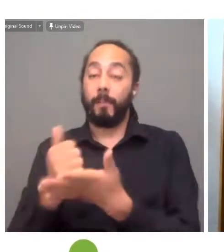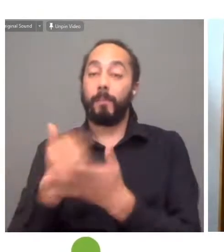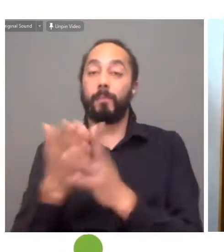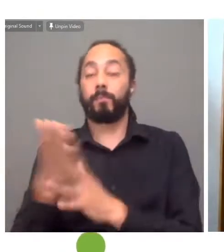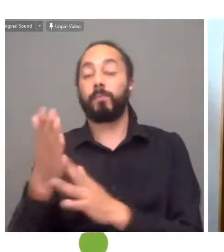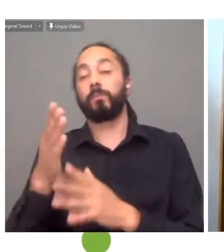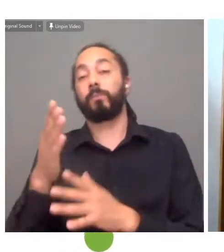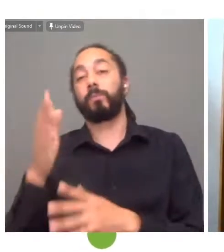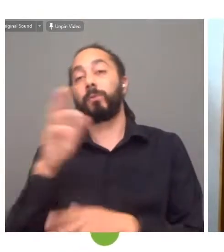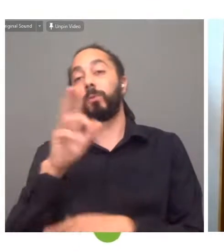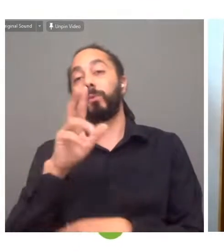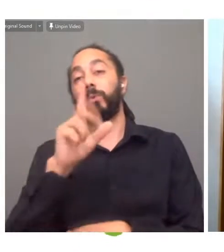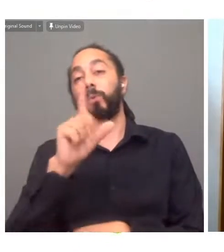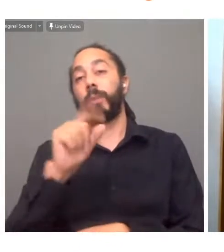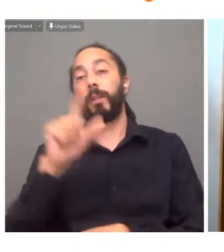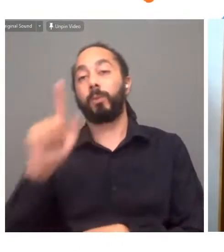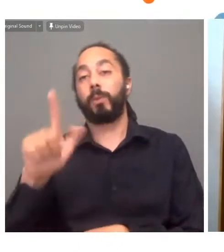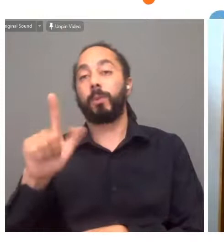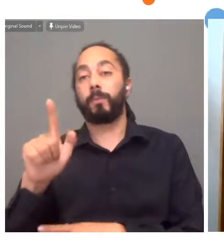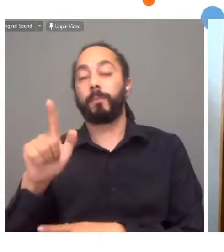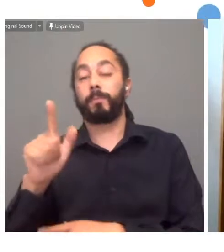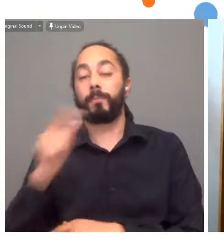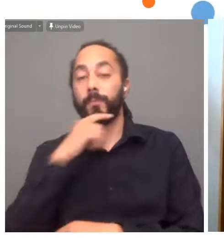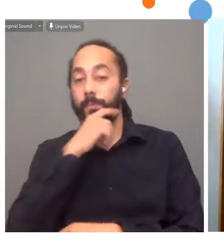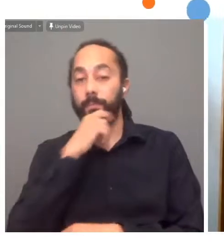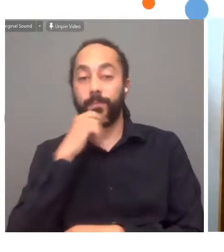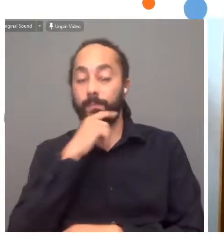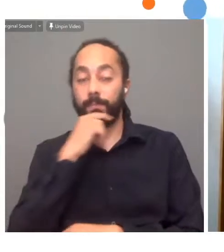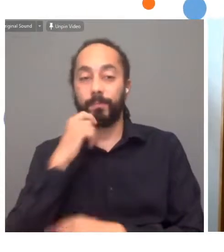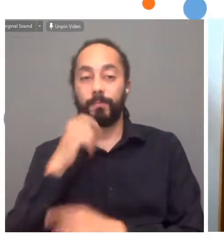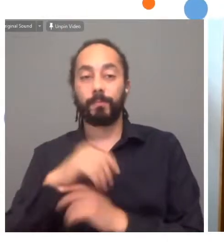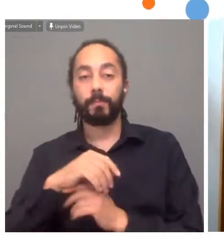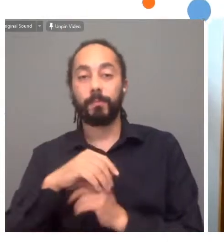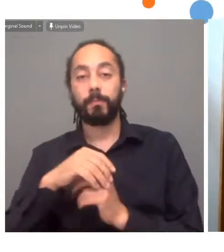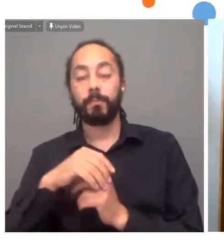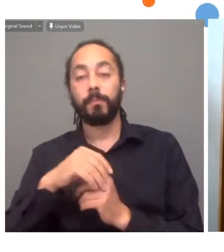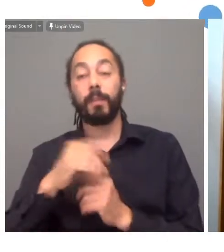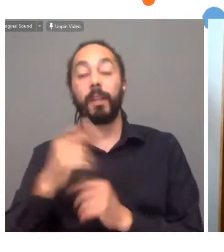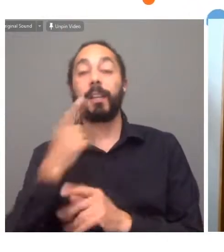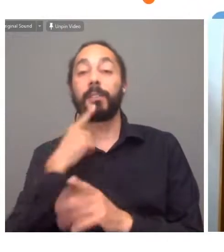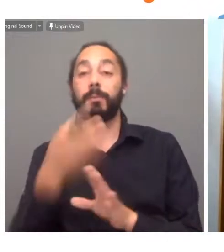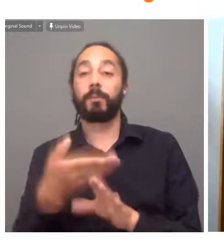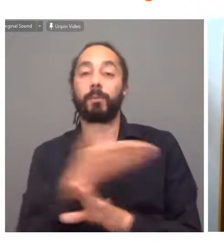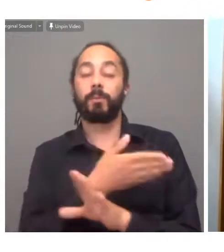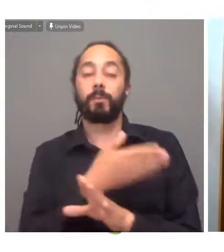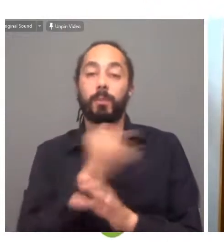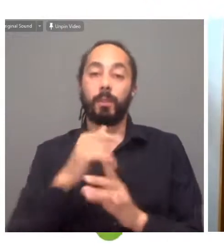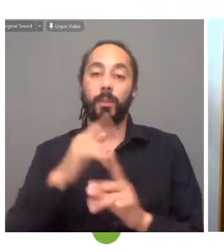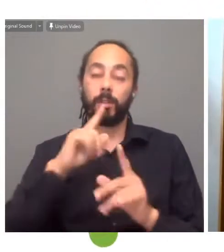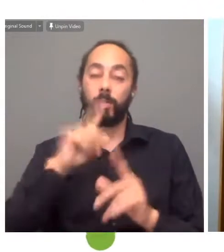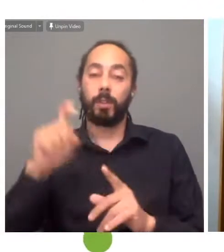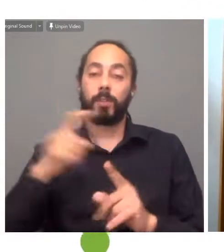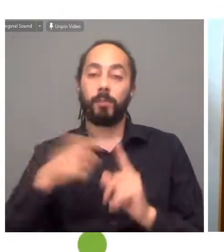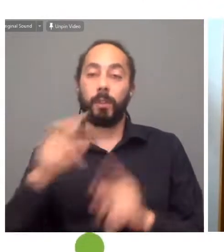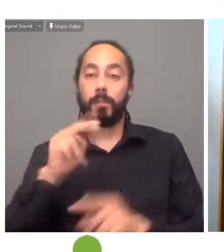And as I was saying earlier, I think, again, in an answer to one of the first questions from Nassim,